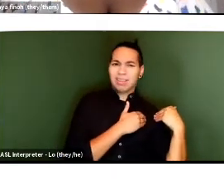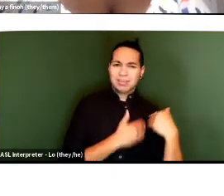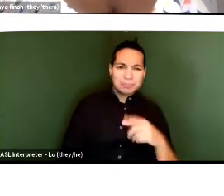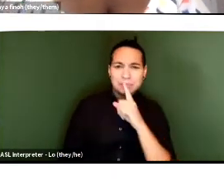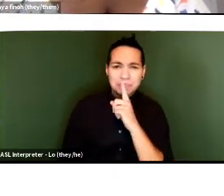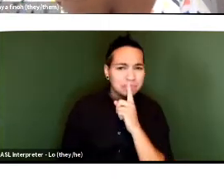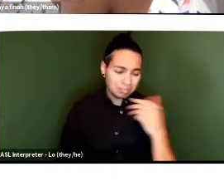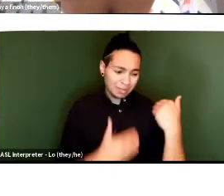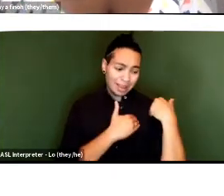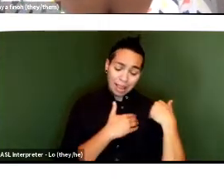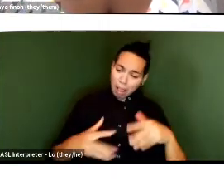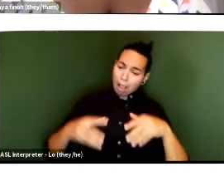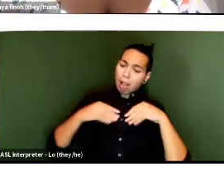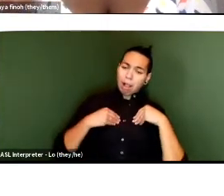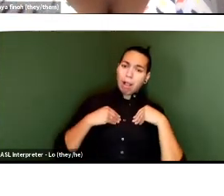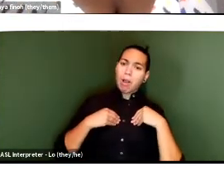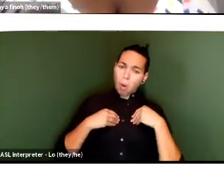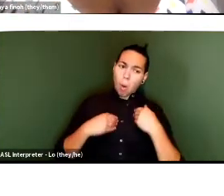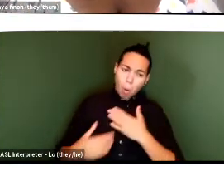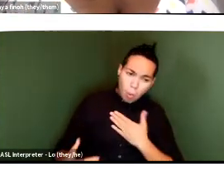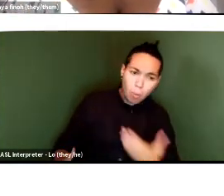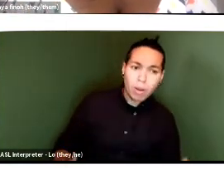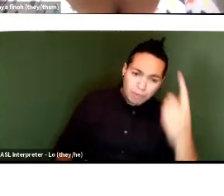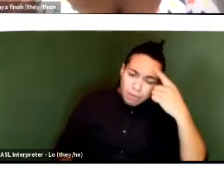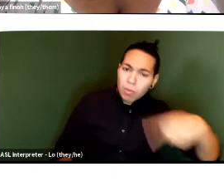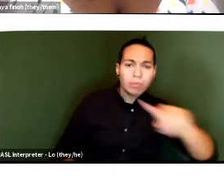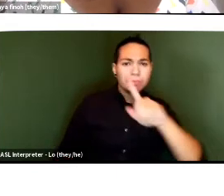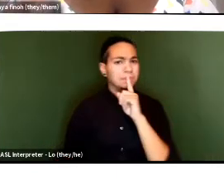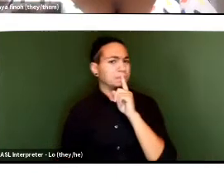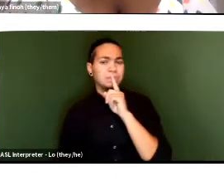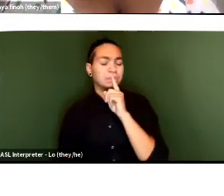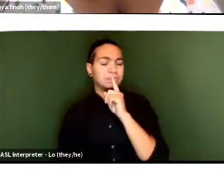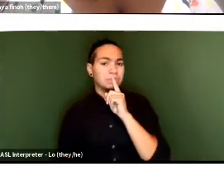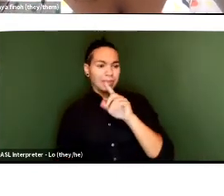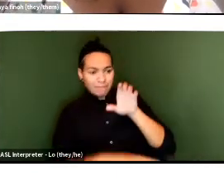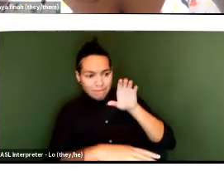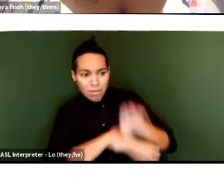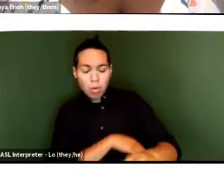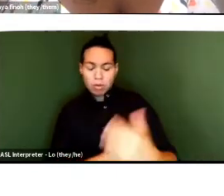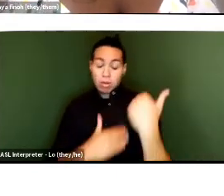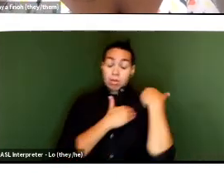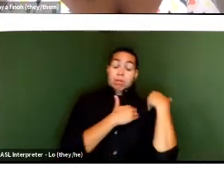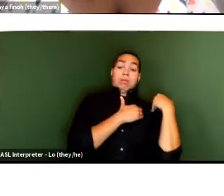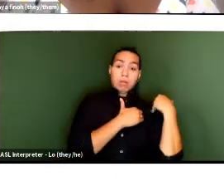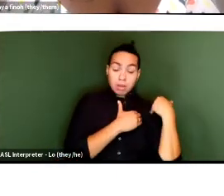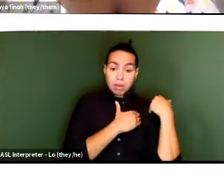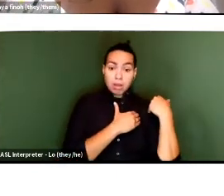in a noble fashion, when Black-led struggles have sprung out of an urgent need to get free.